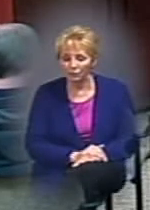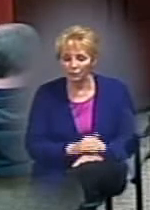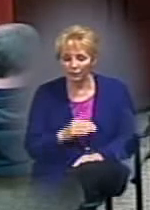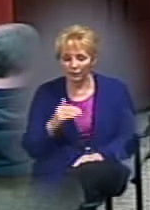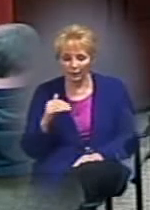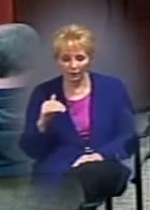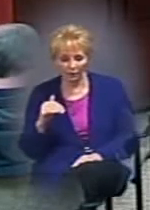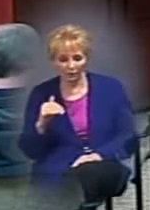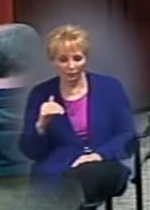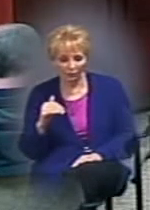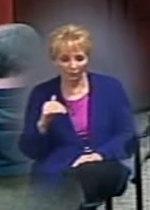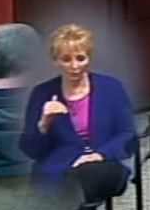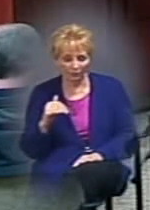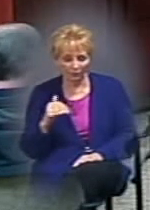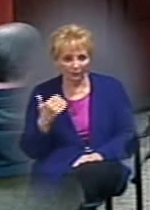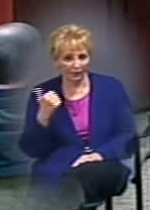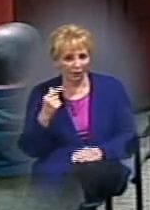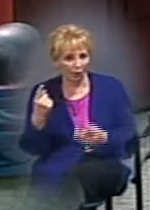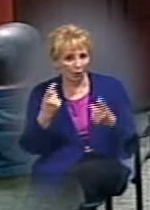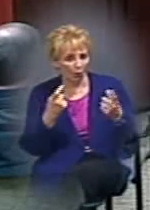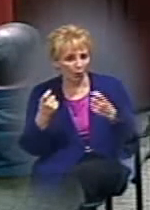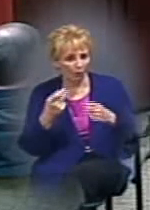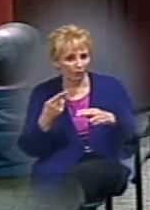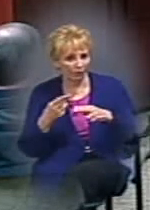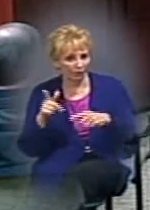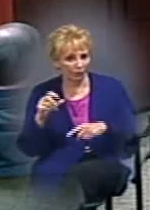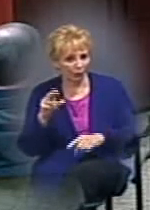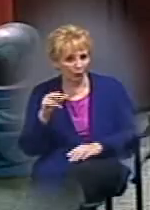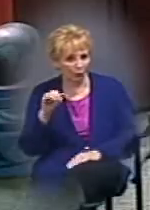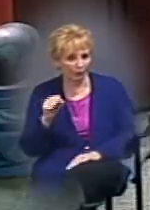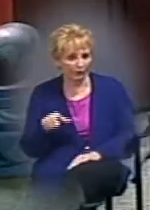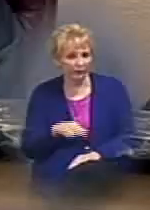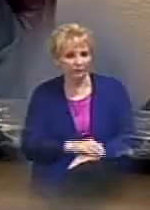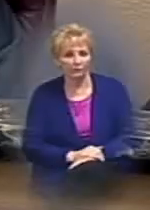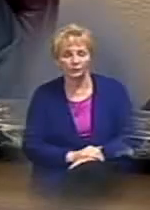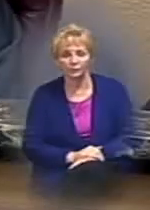right. Any questions of Louis?